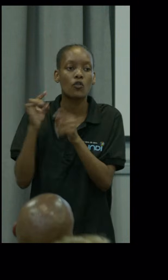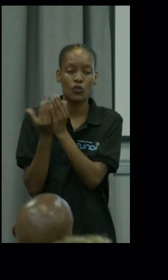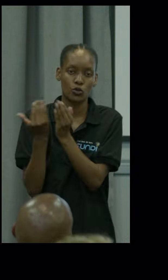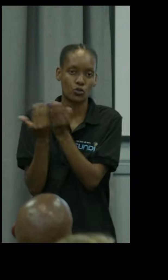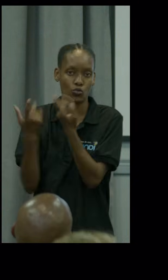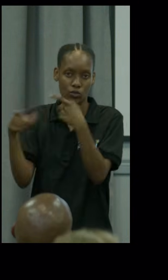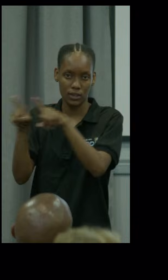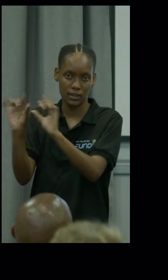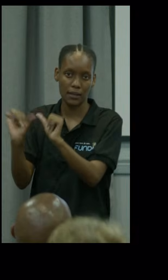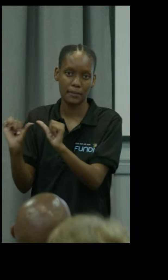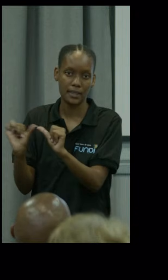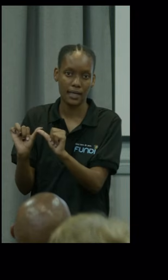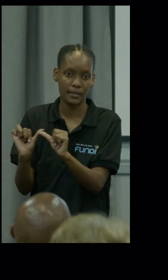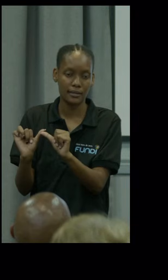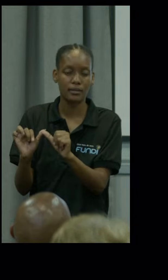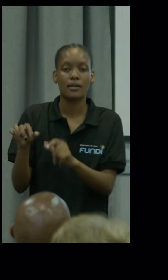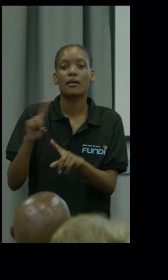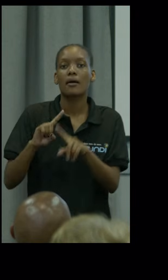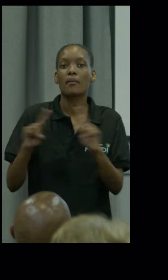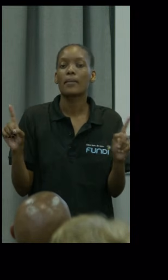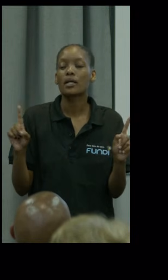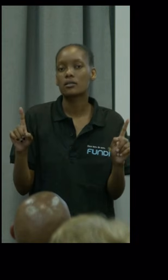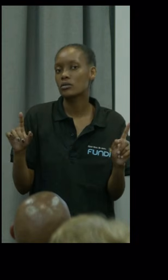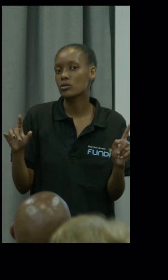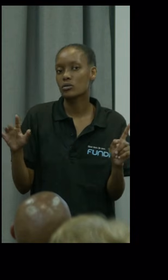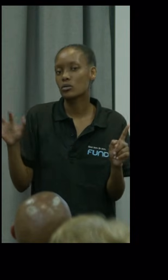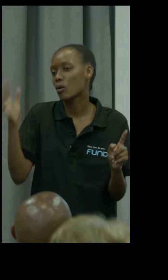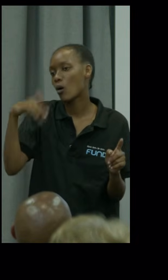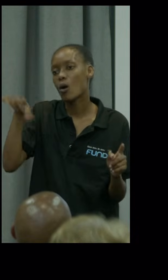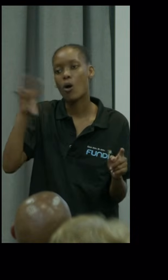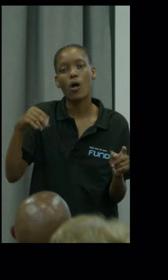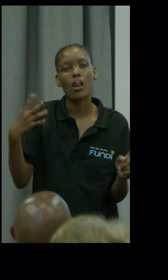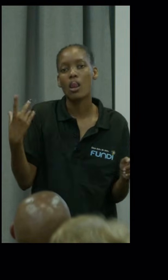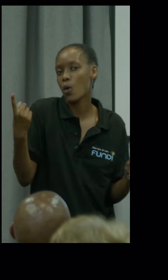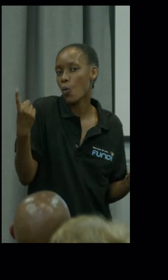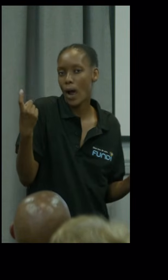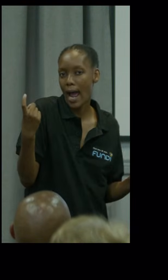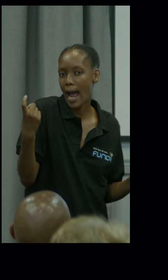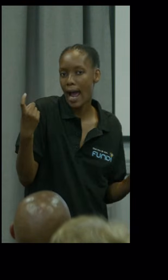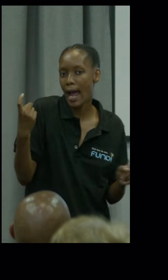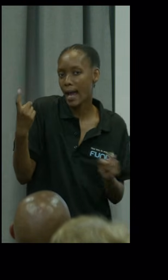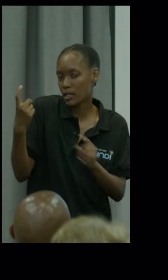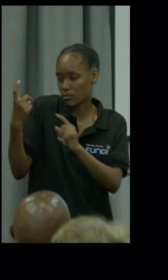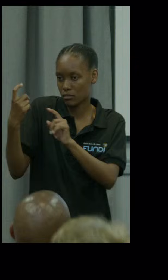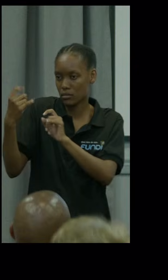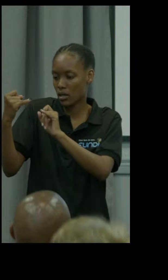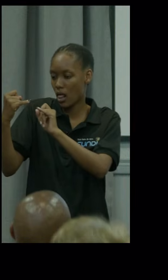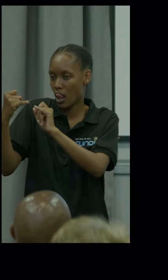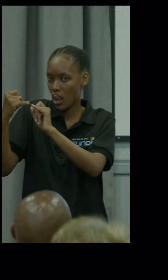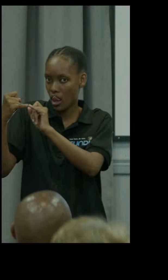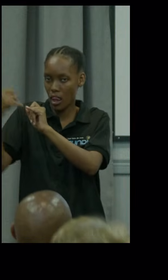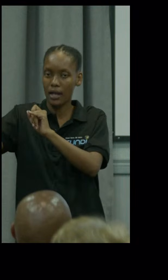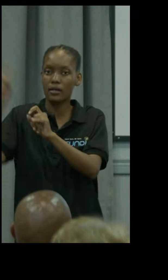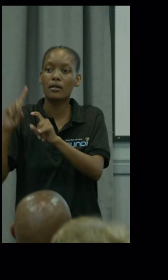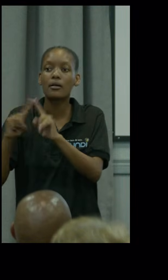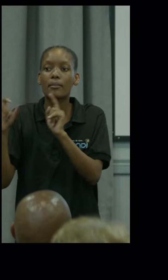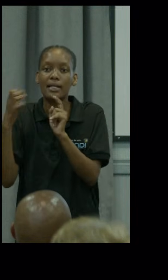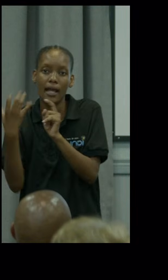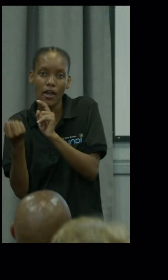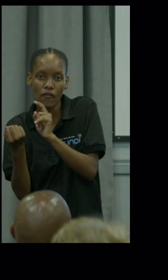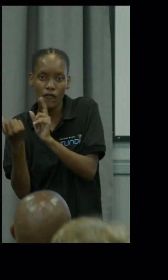same size. Otherwise, all of this would be on just one very, very thin line. But there's some variation